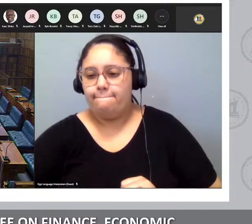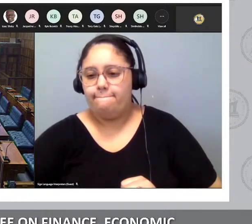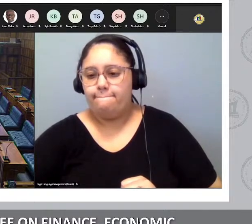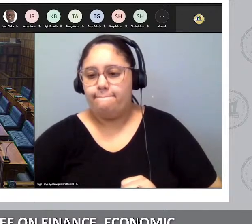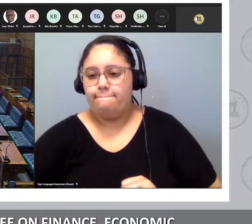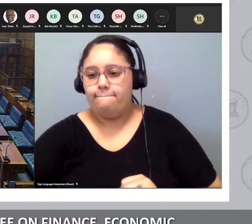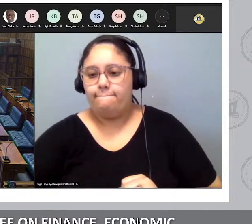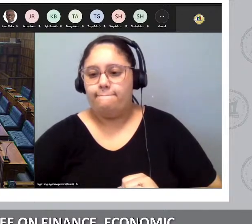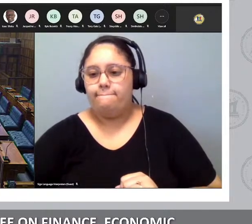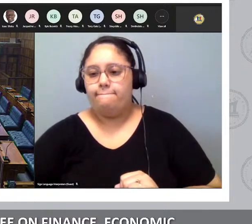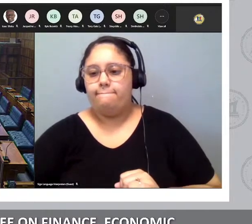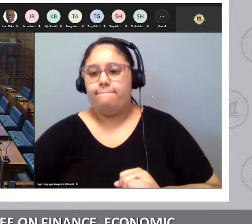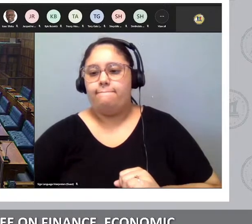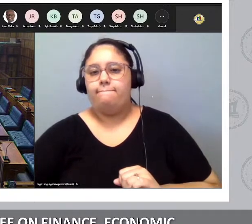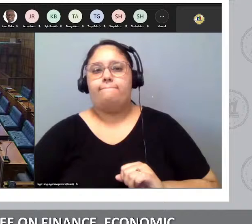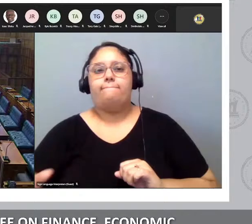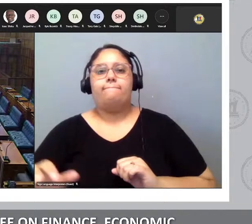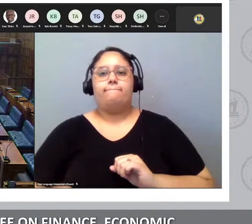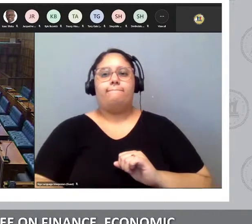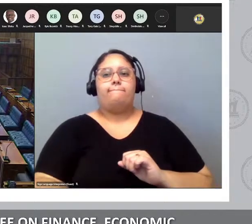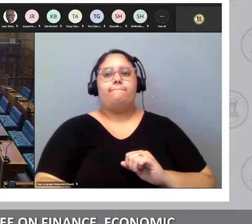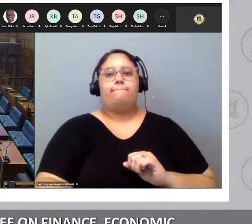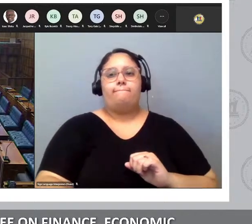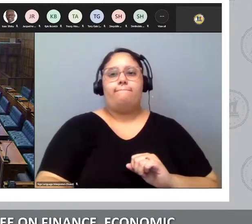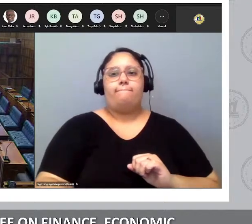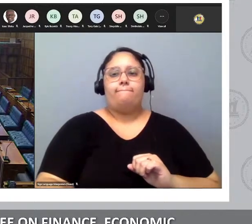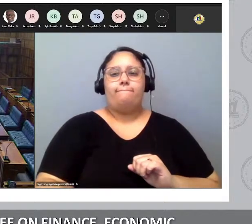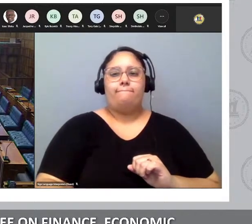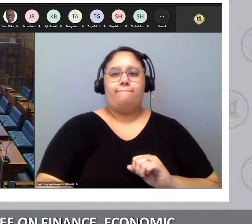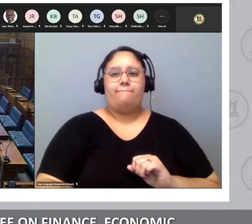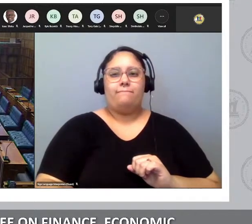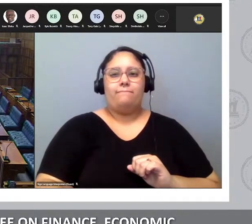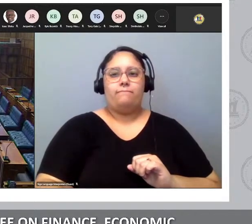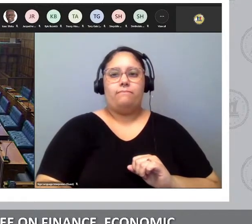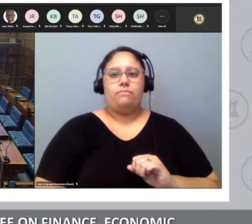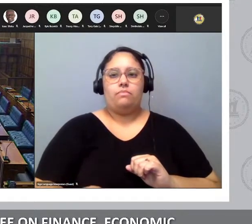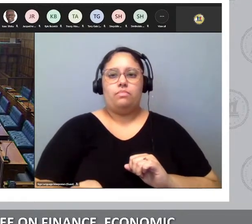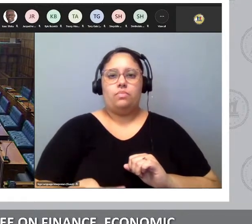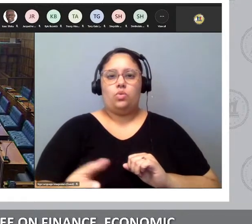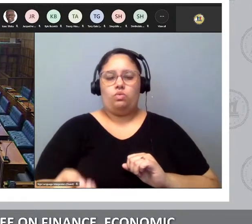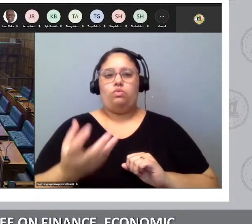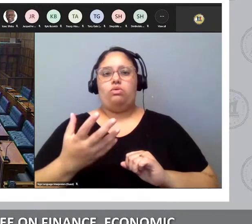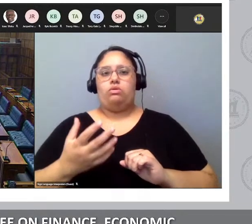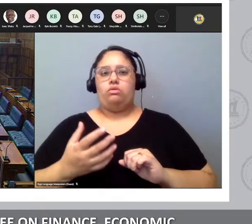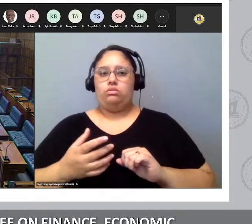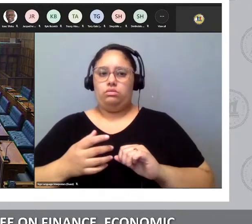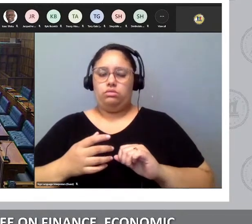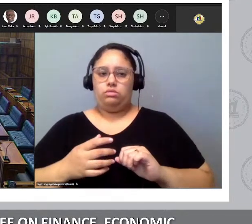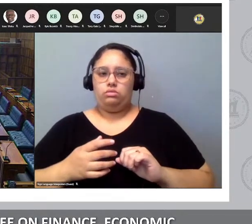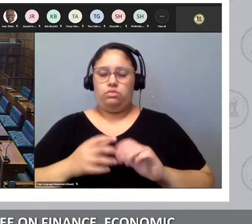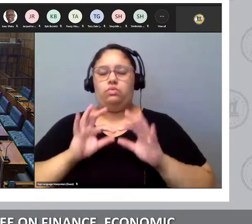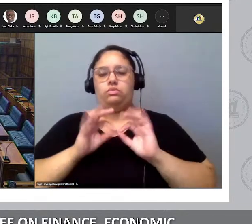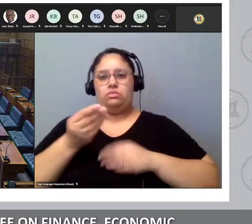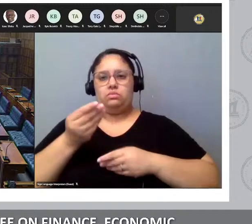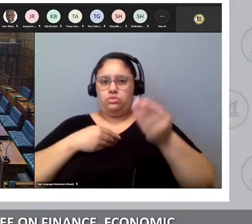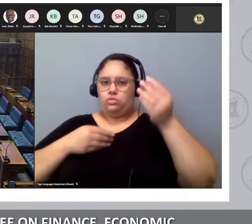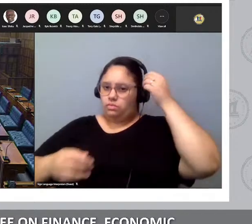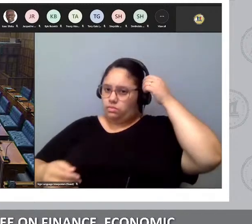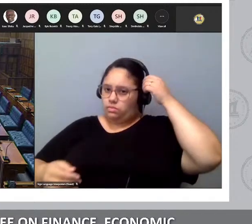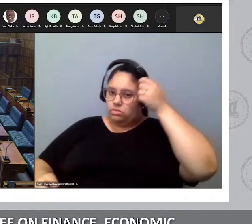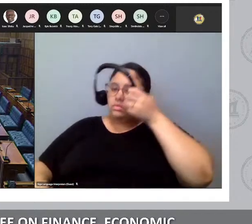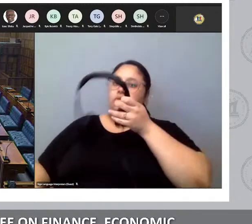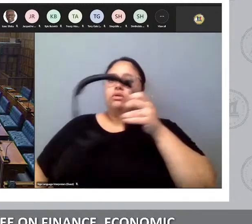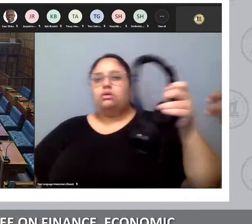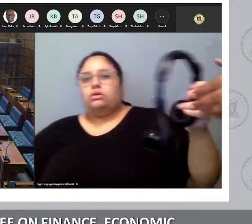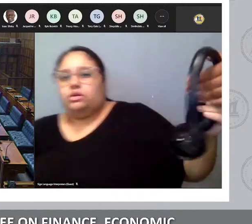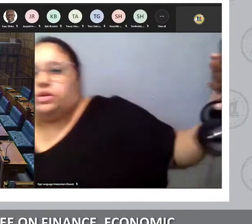the time that we advertised that one because that for that we also we're also looking at PP participation and getting industry involved